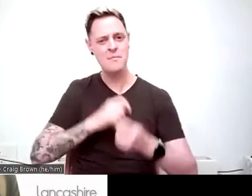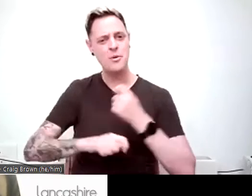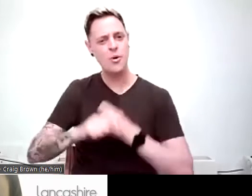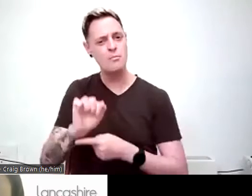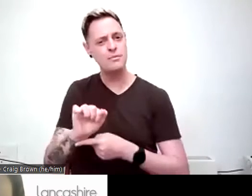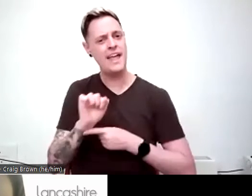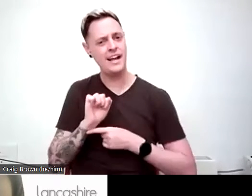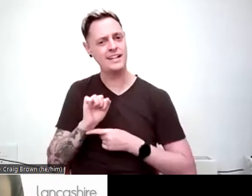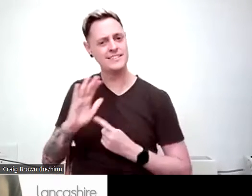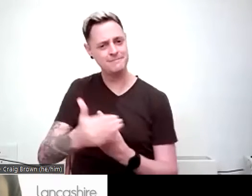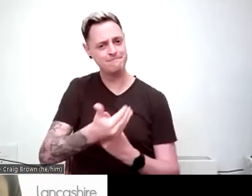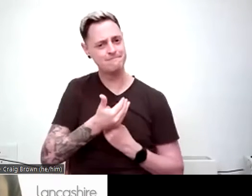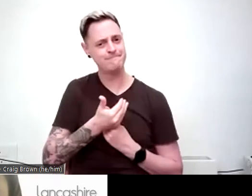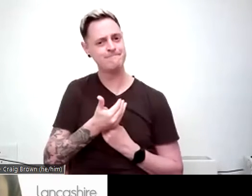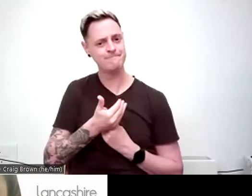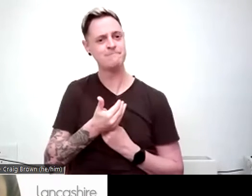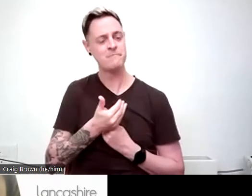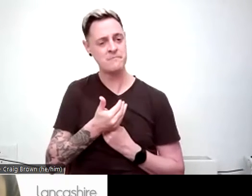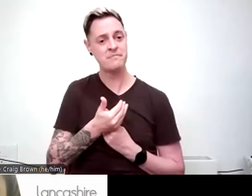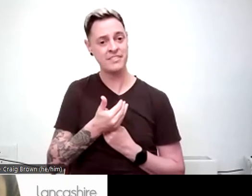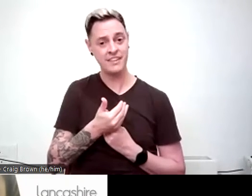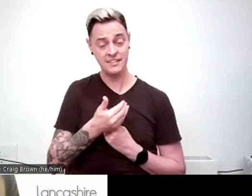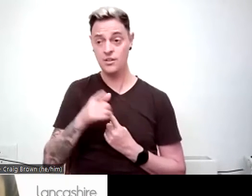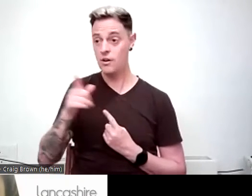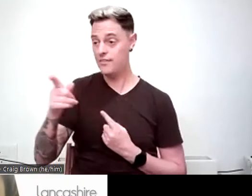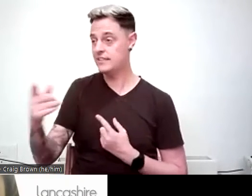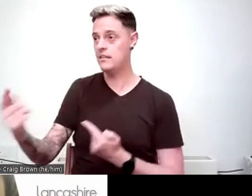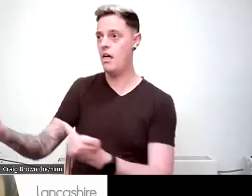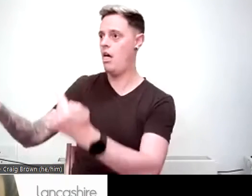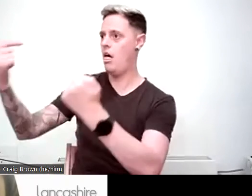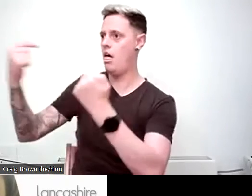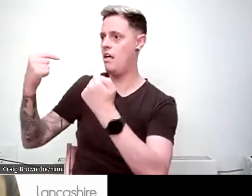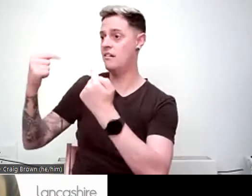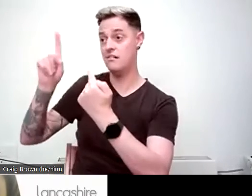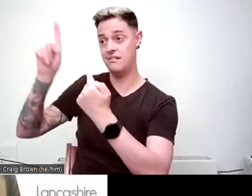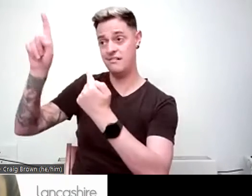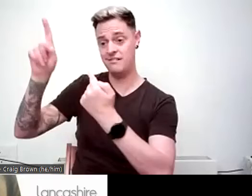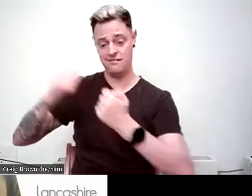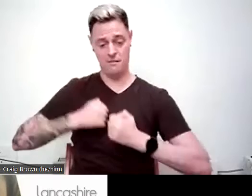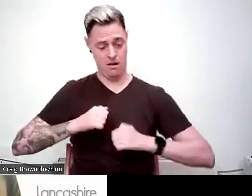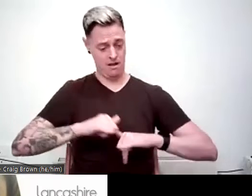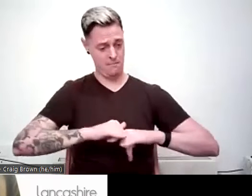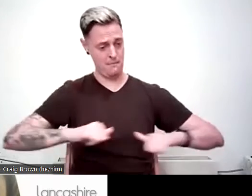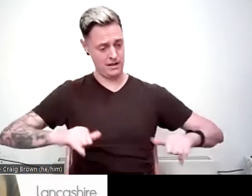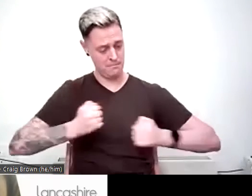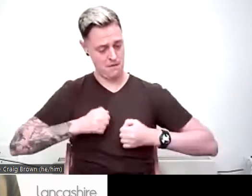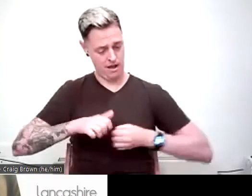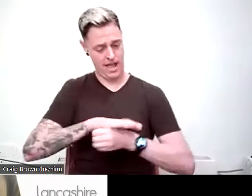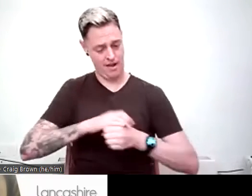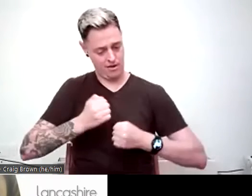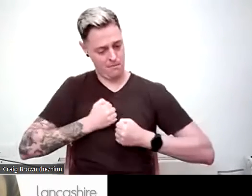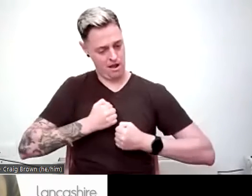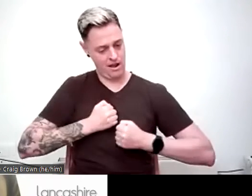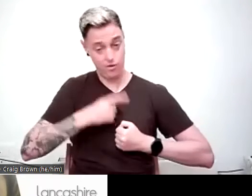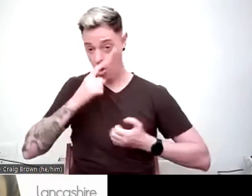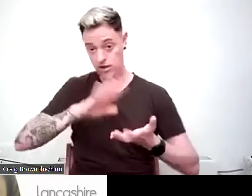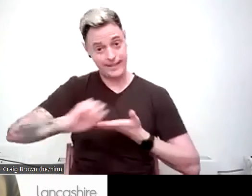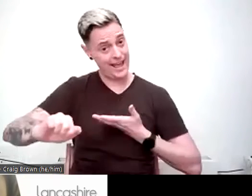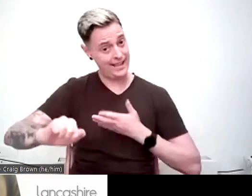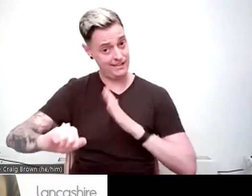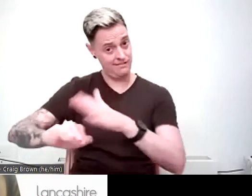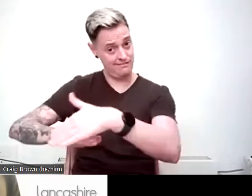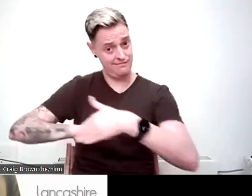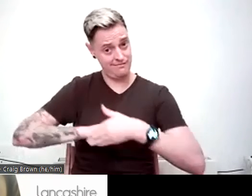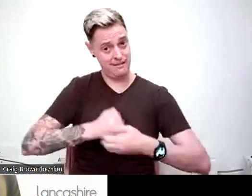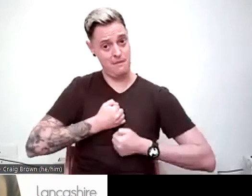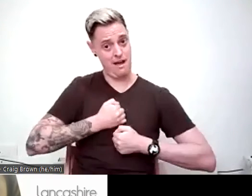factor as well, because I know that I can always go back to my mat, and that's something that no one could ever take away from me. So it's having